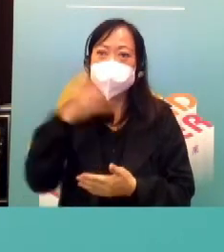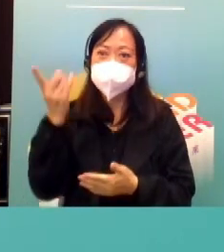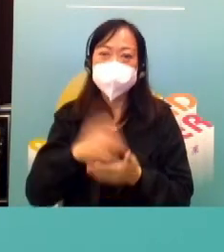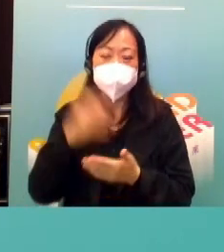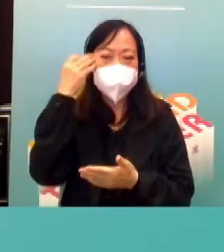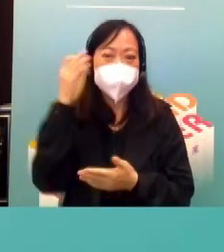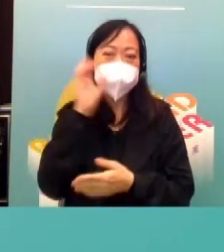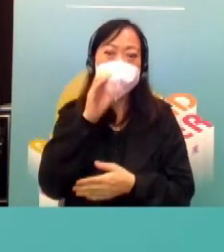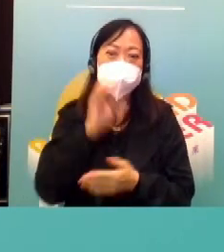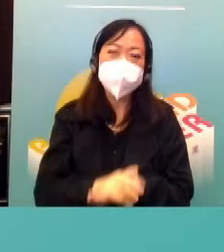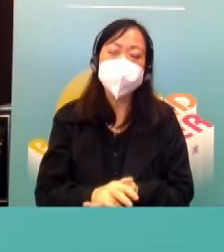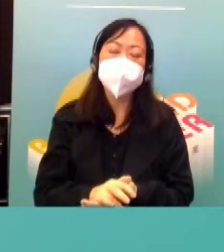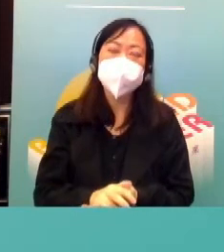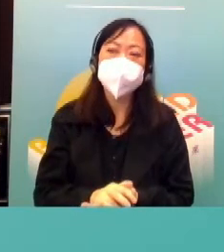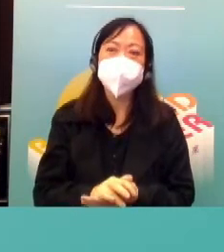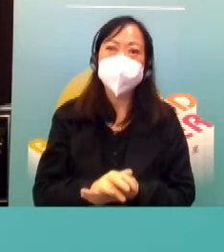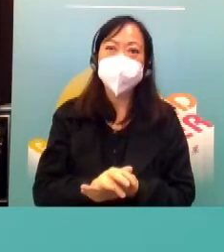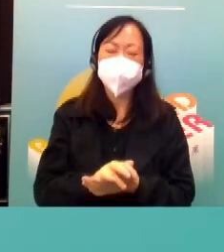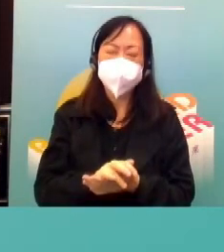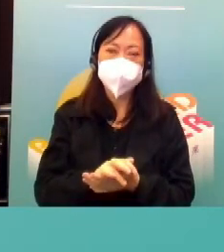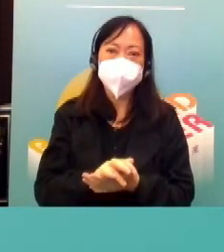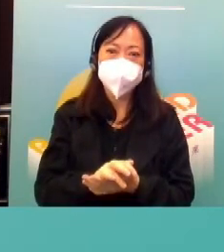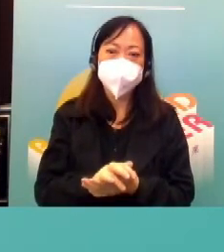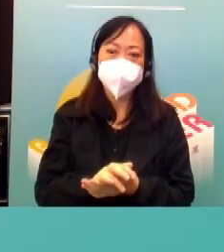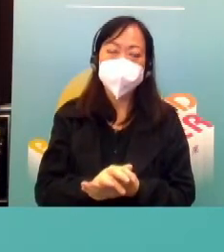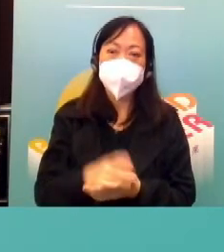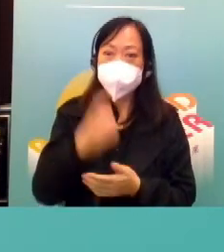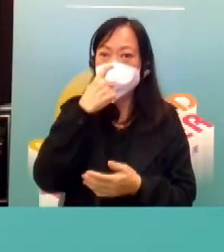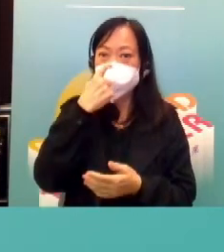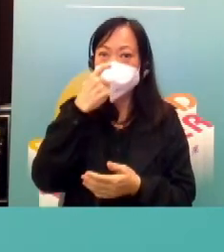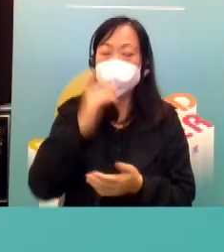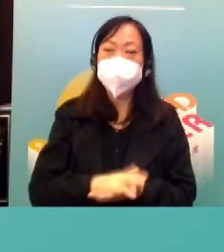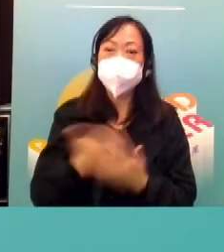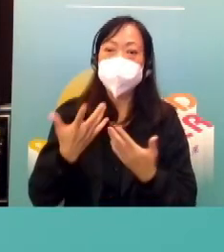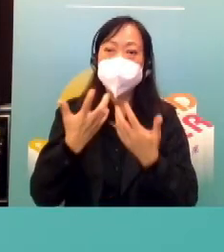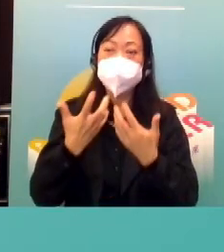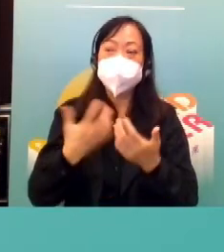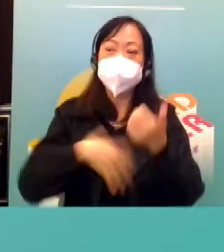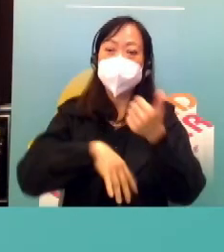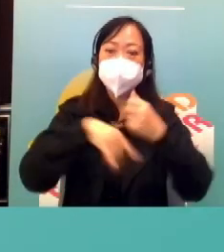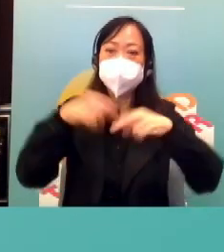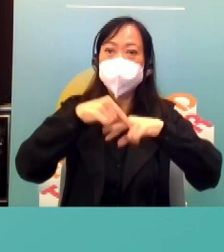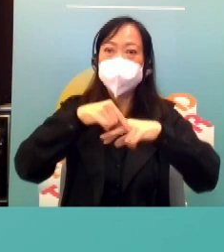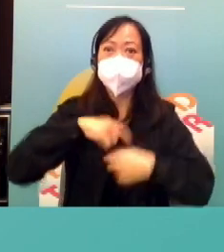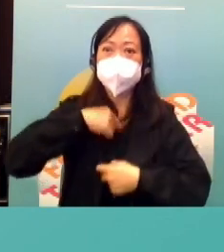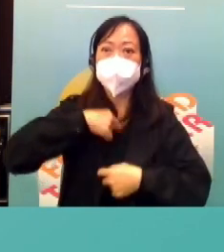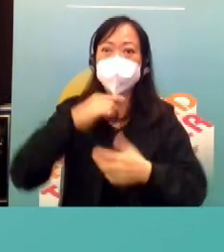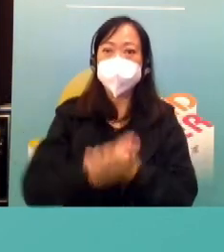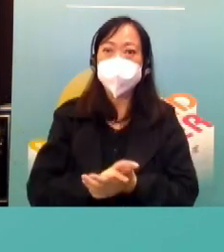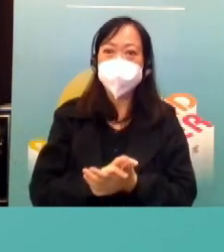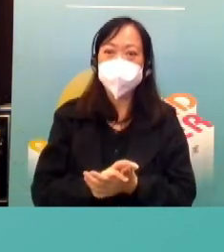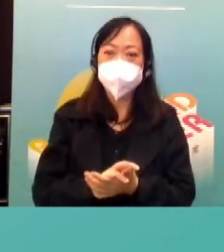from Bridge Fund Management. Is she available online? Yes, I'm